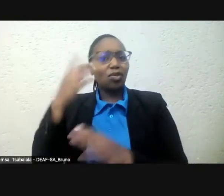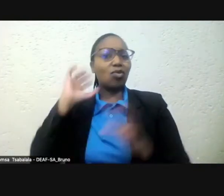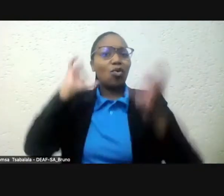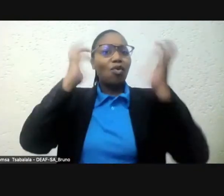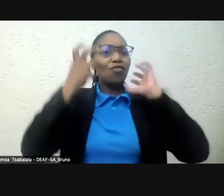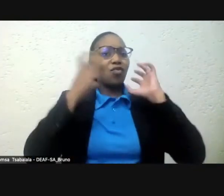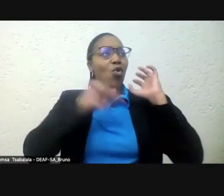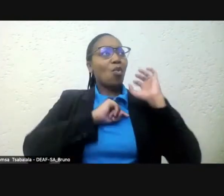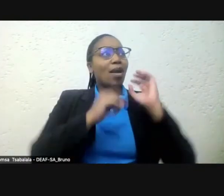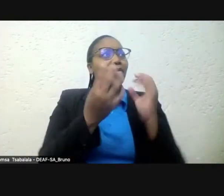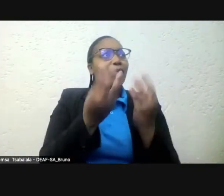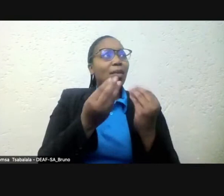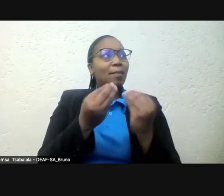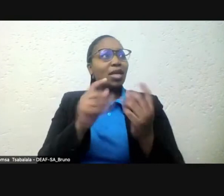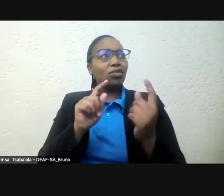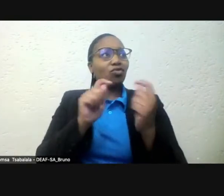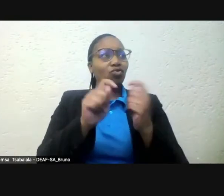both